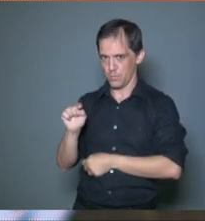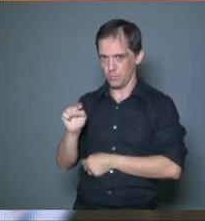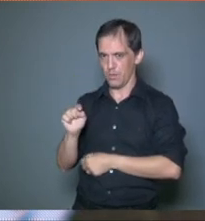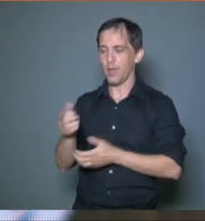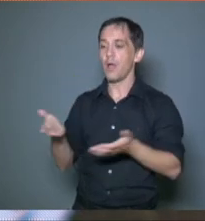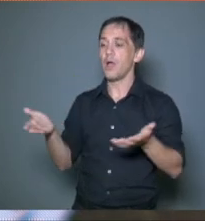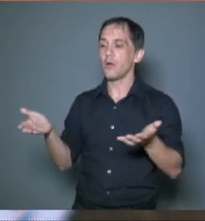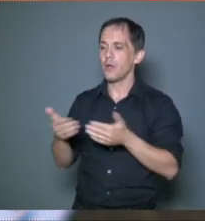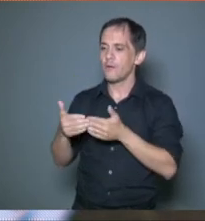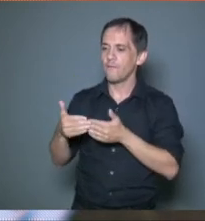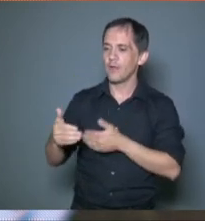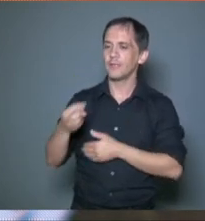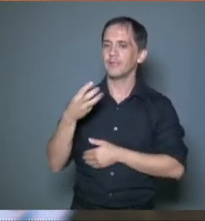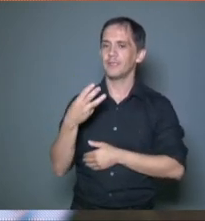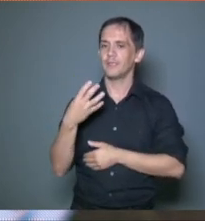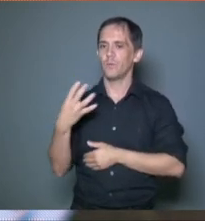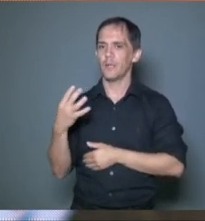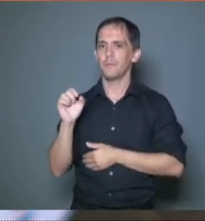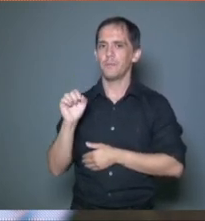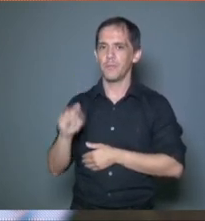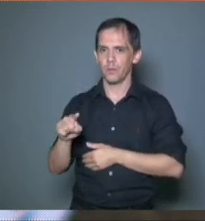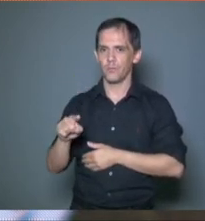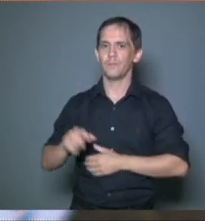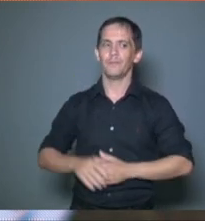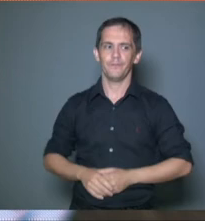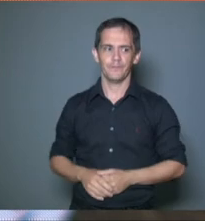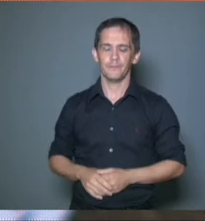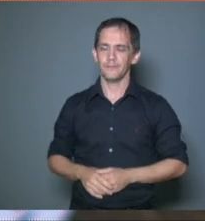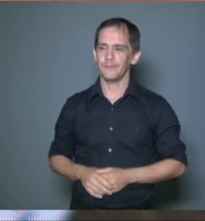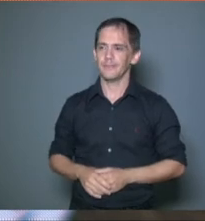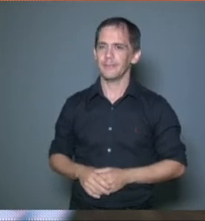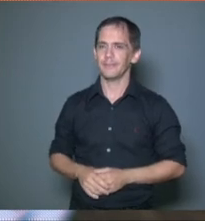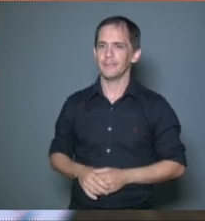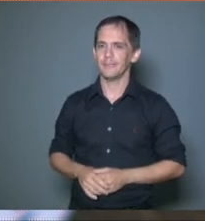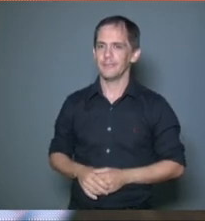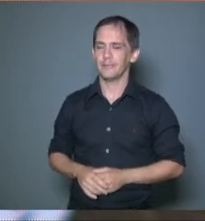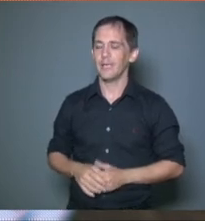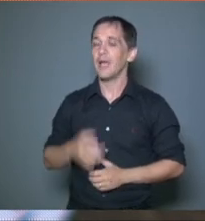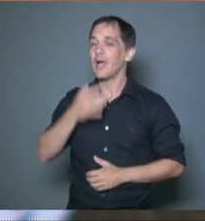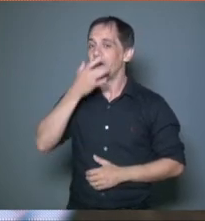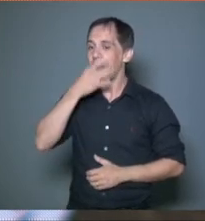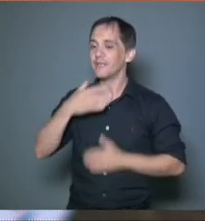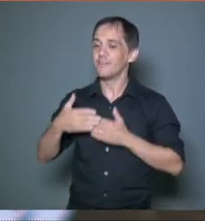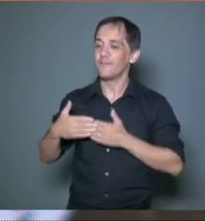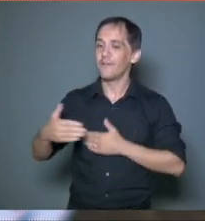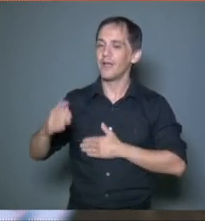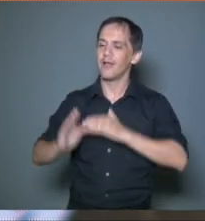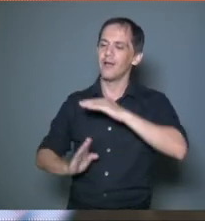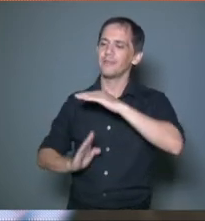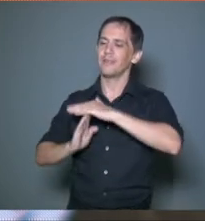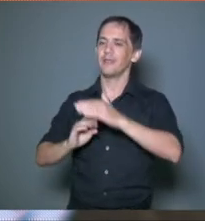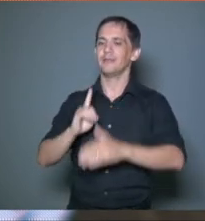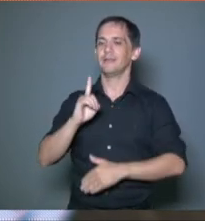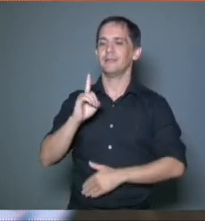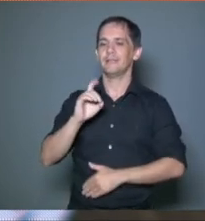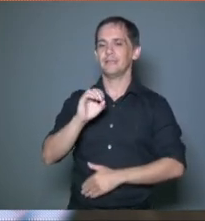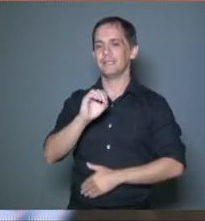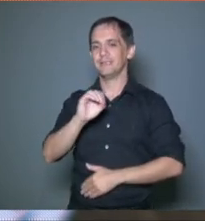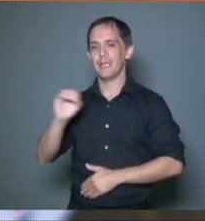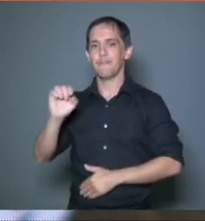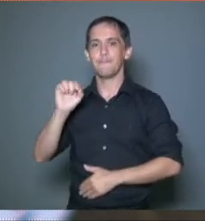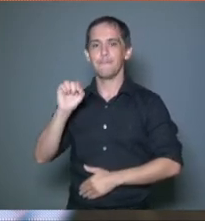head. This year we'll get to 34,000 head. We have a potential to get to 100,000